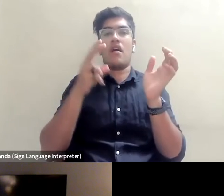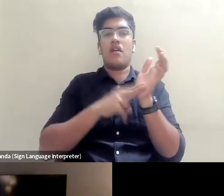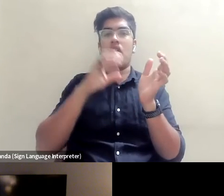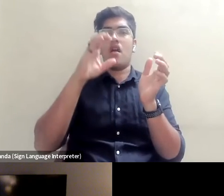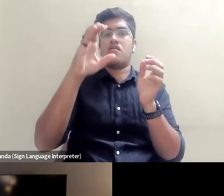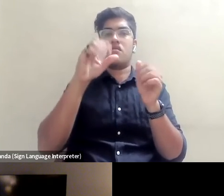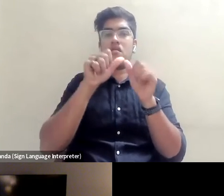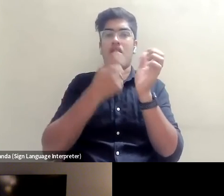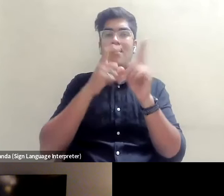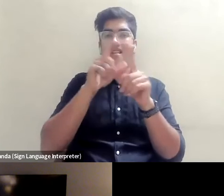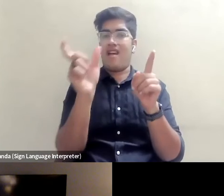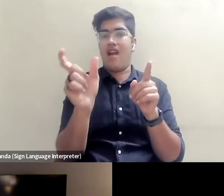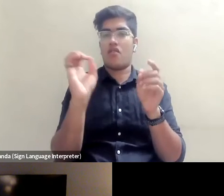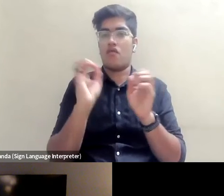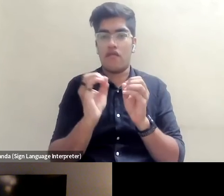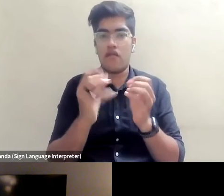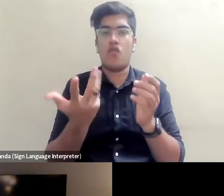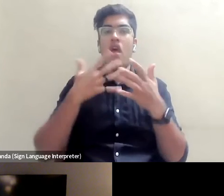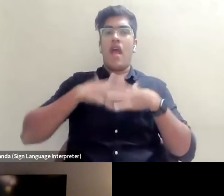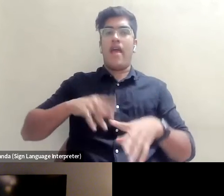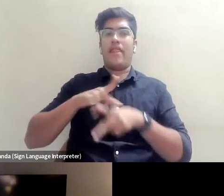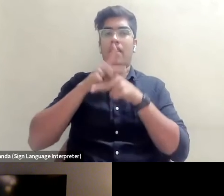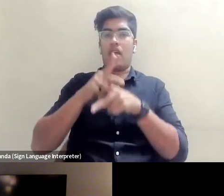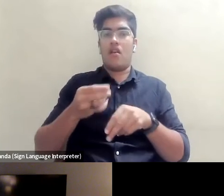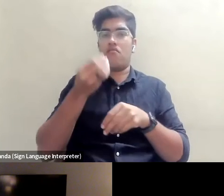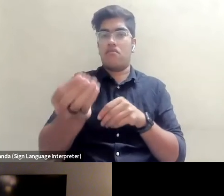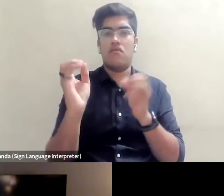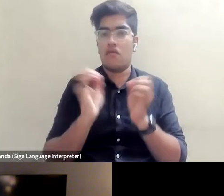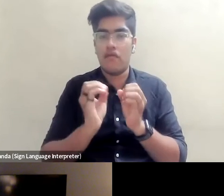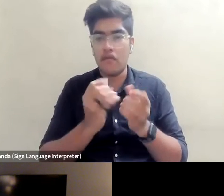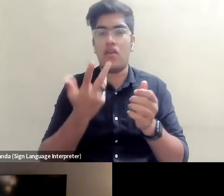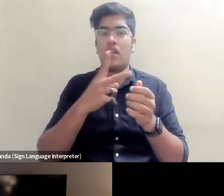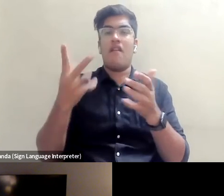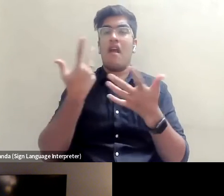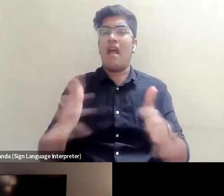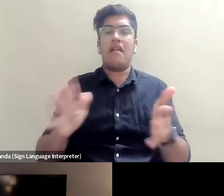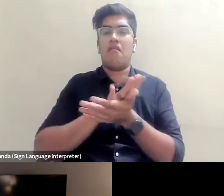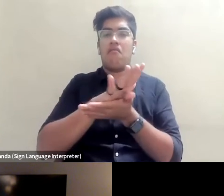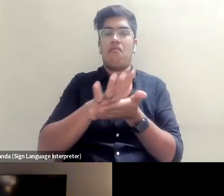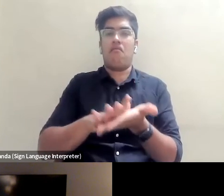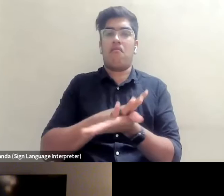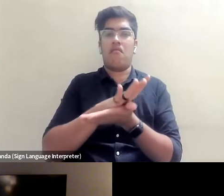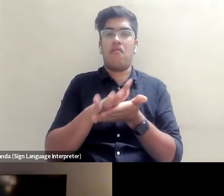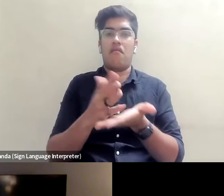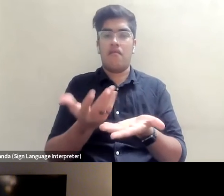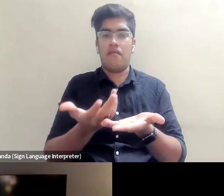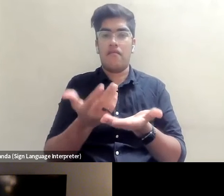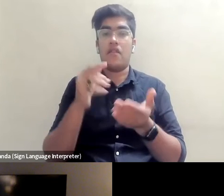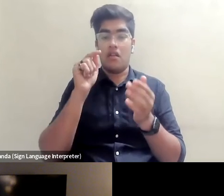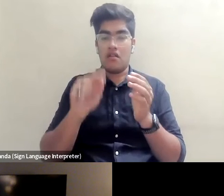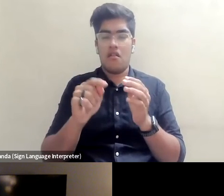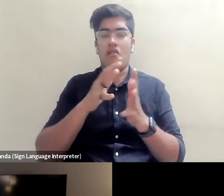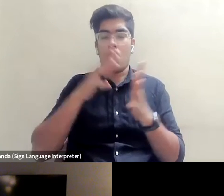you don't have access to any basic services. Basically, you are just stuck in this limbo. So these are very